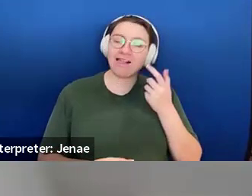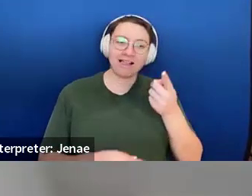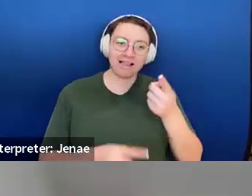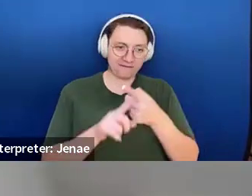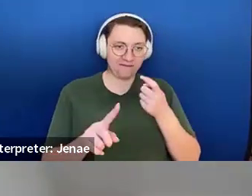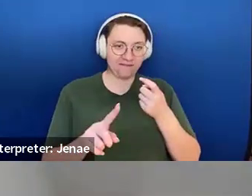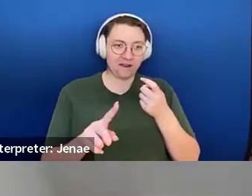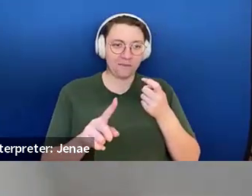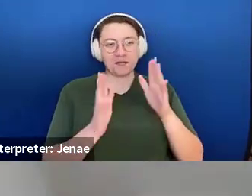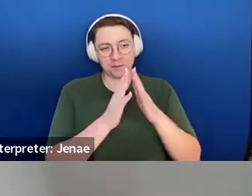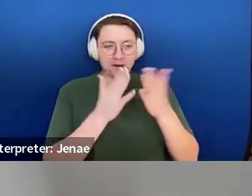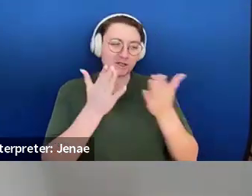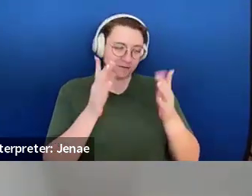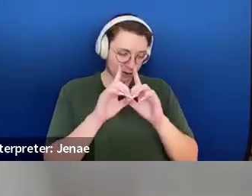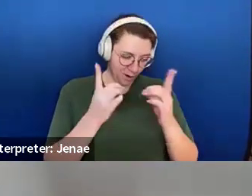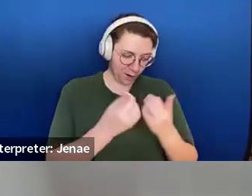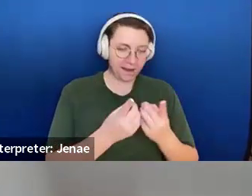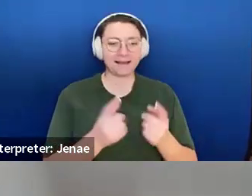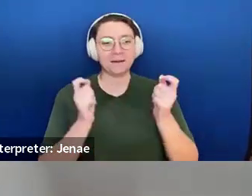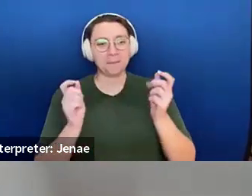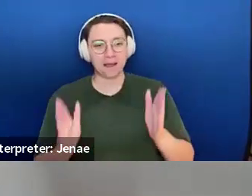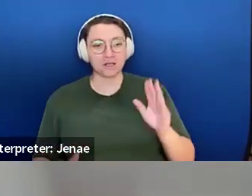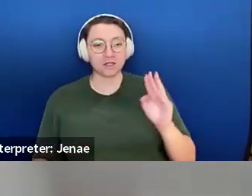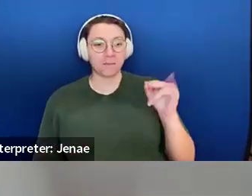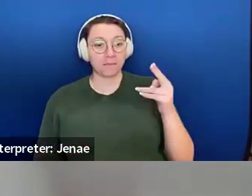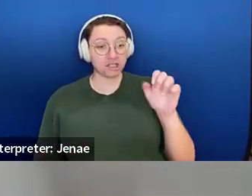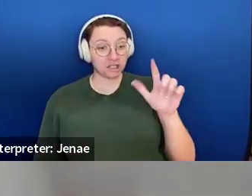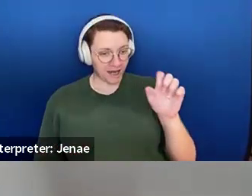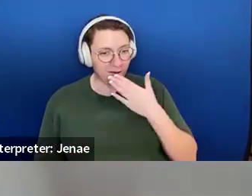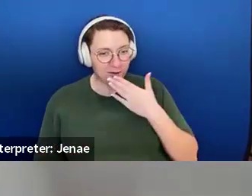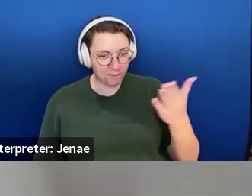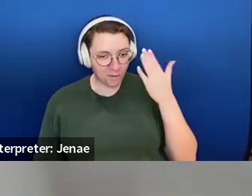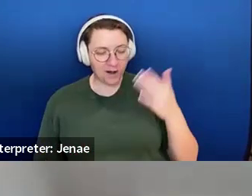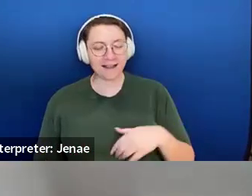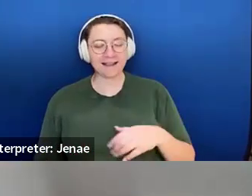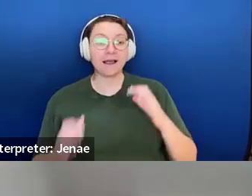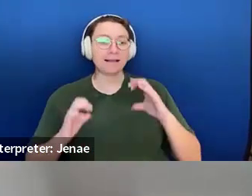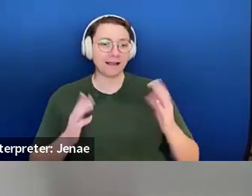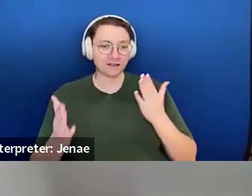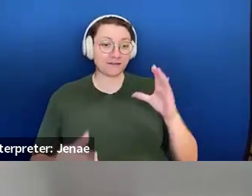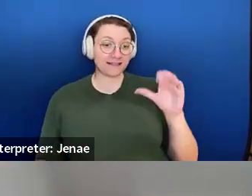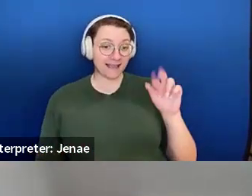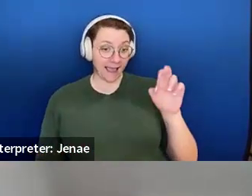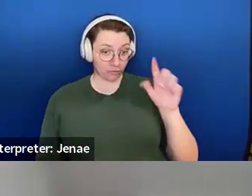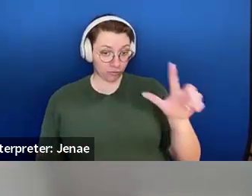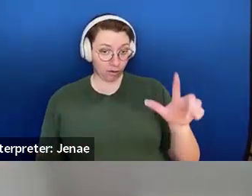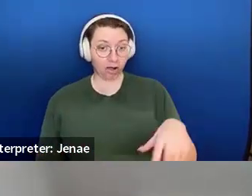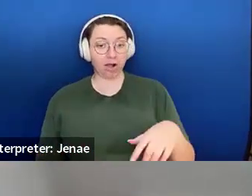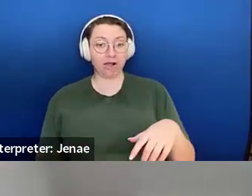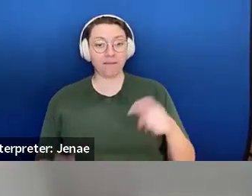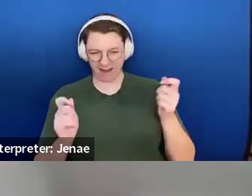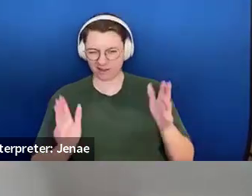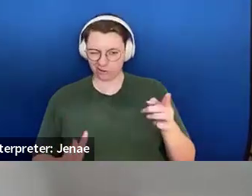from our Community Services Department. We have our manager, Michelle. Good morning. From Client Services, we have Carol Wilhelm, Client Services Manager. Good